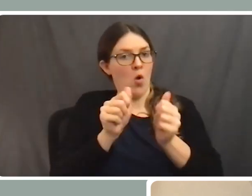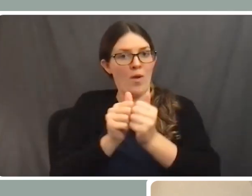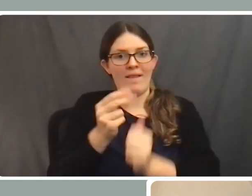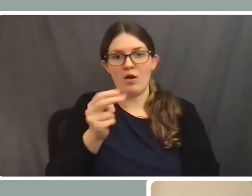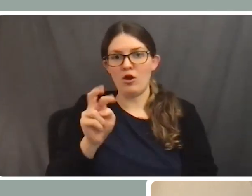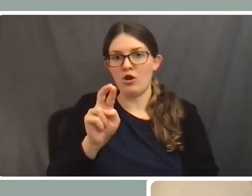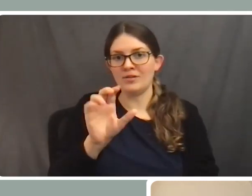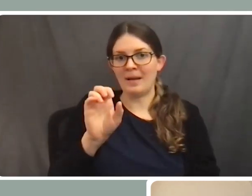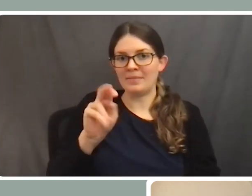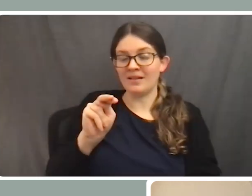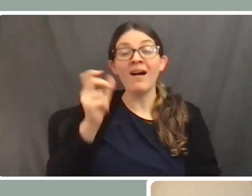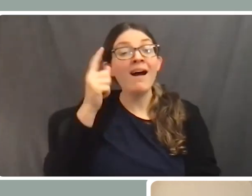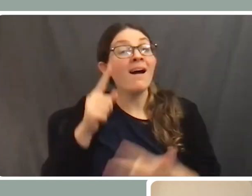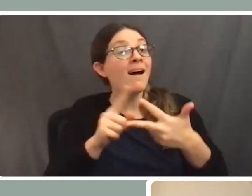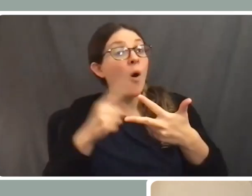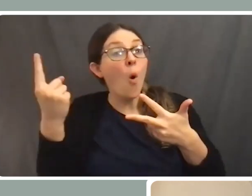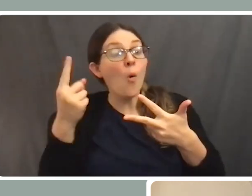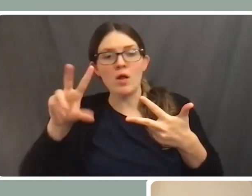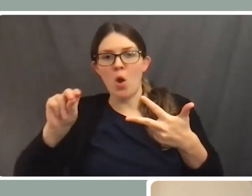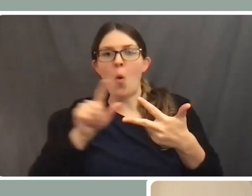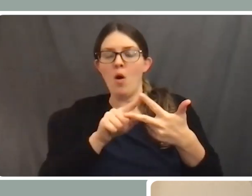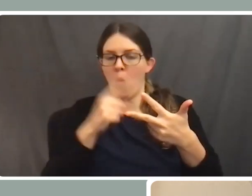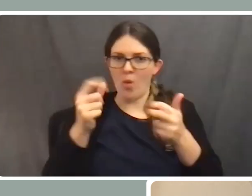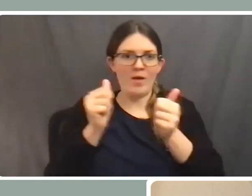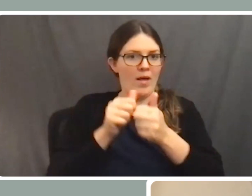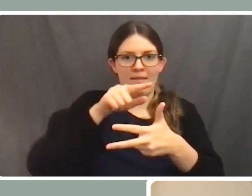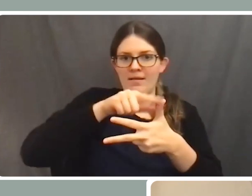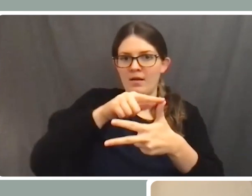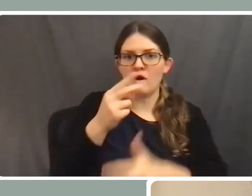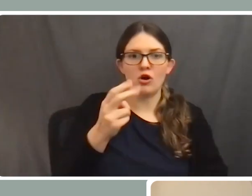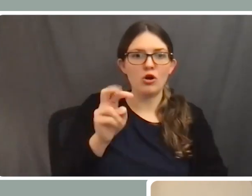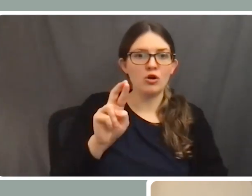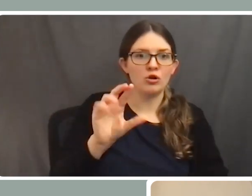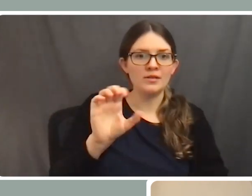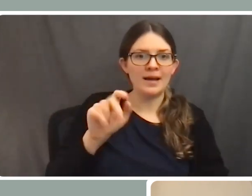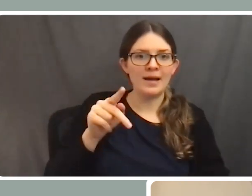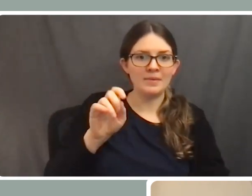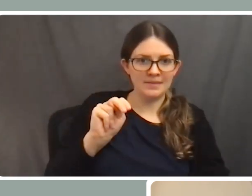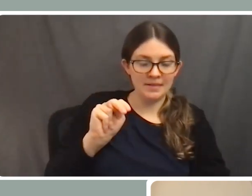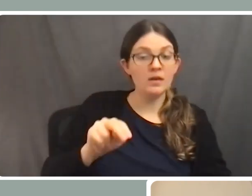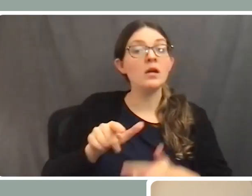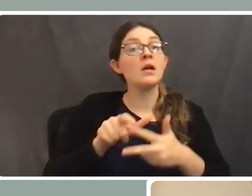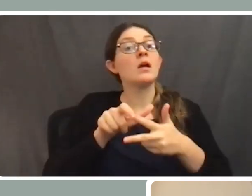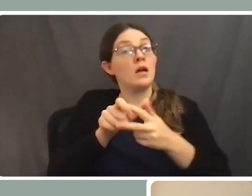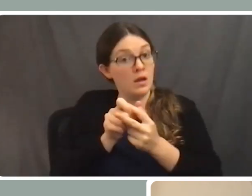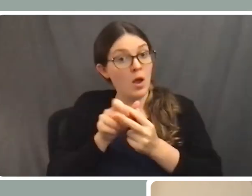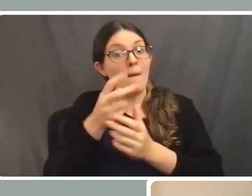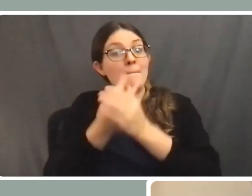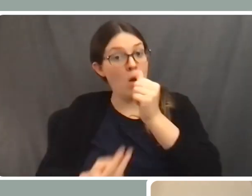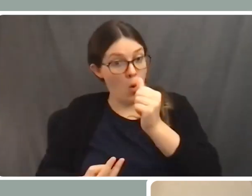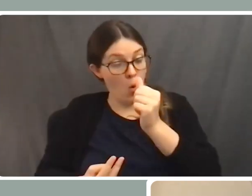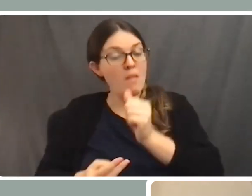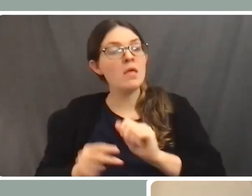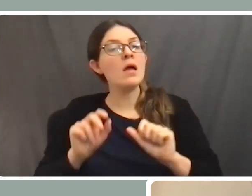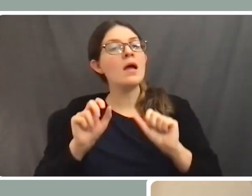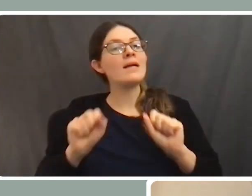use Perjeta by itself, it's only with Herceptin. So when you add Perjeta to Herceptin, there can be a little